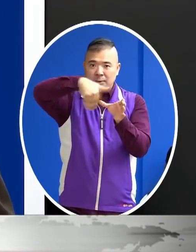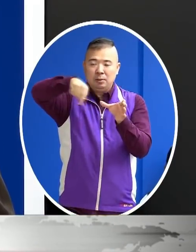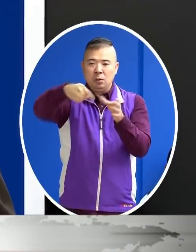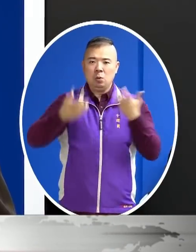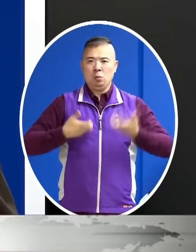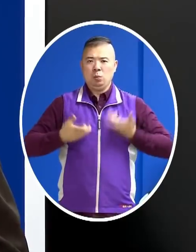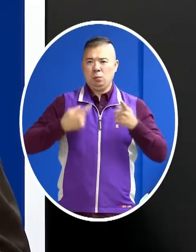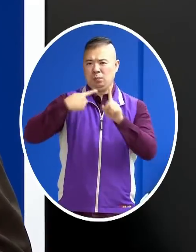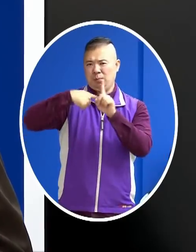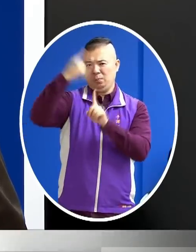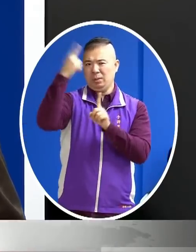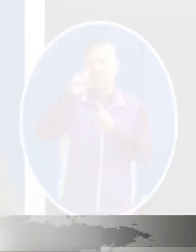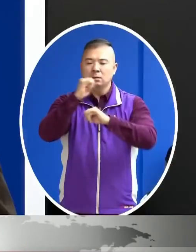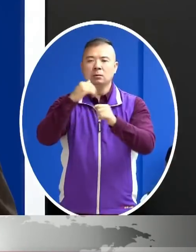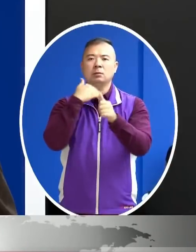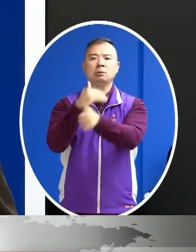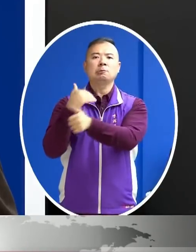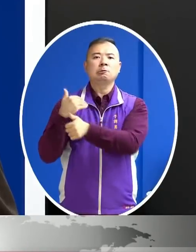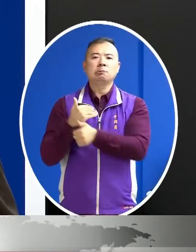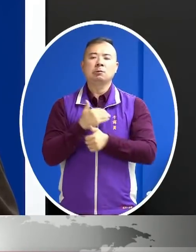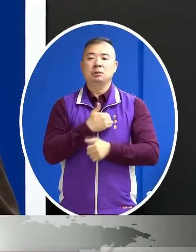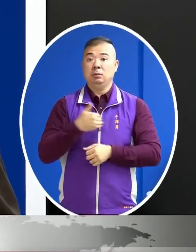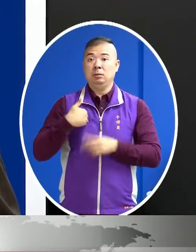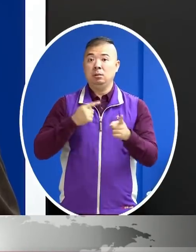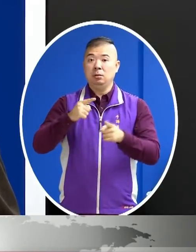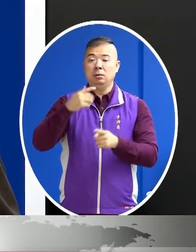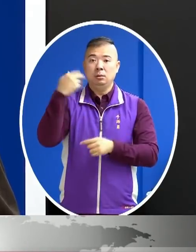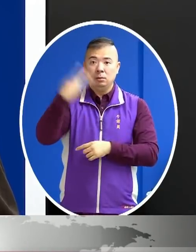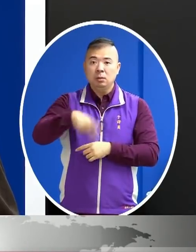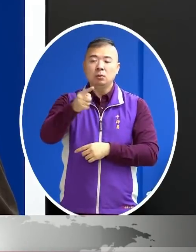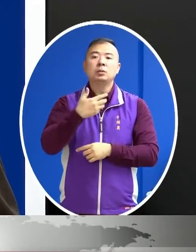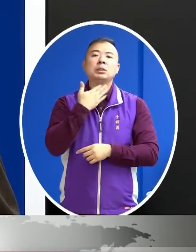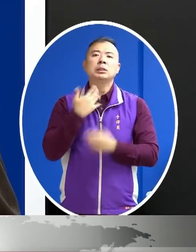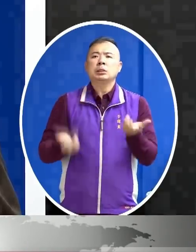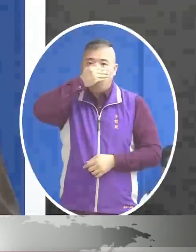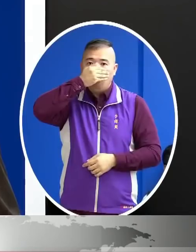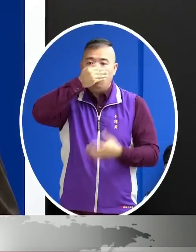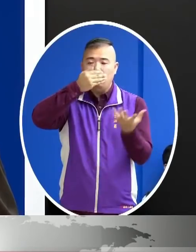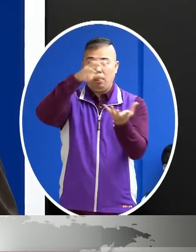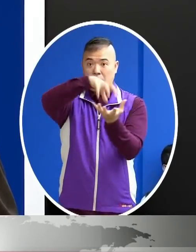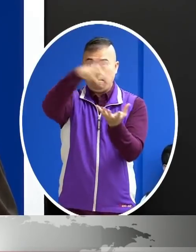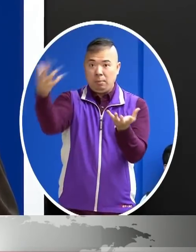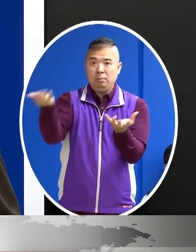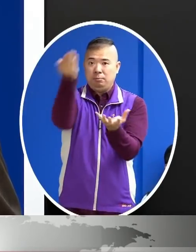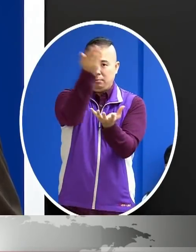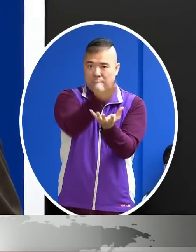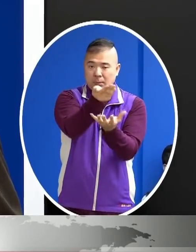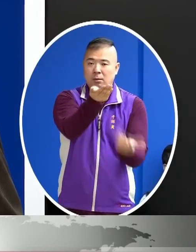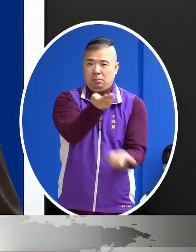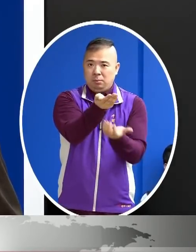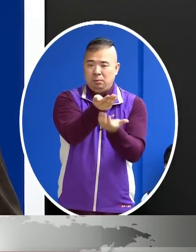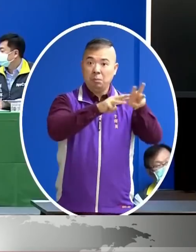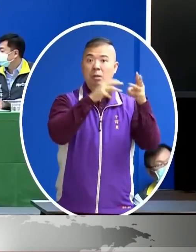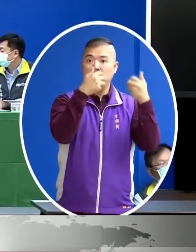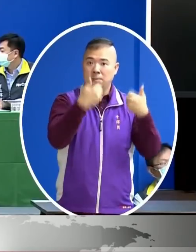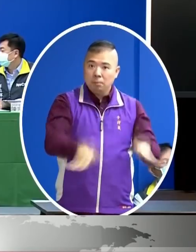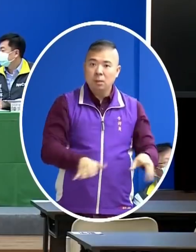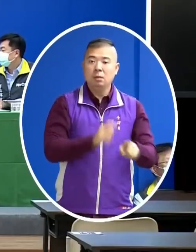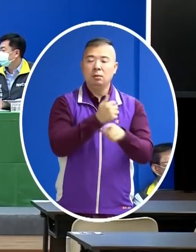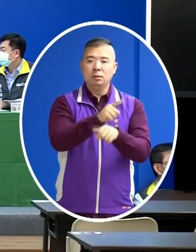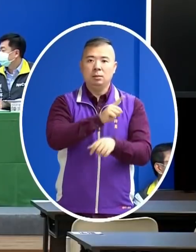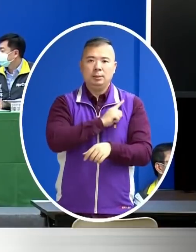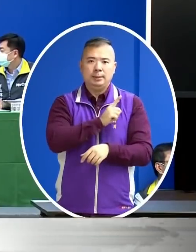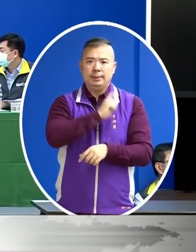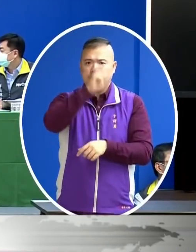Since the temperature of the inner pot reaches 165 degrees, all the germs that need to be killed are killed. The